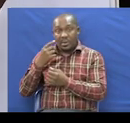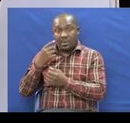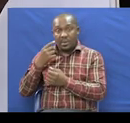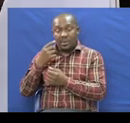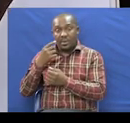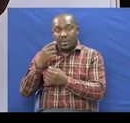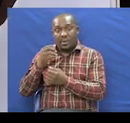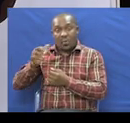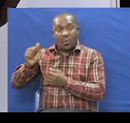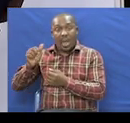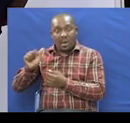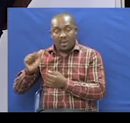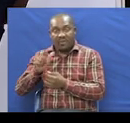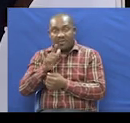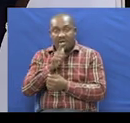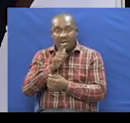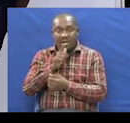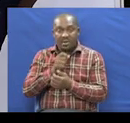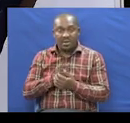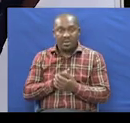for lunch.